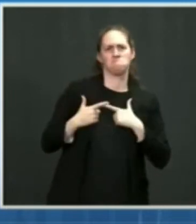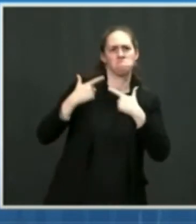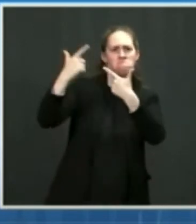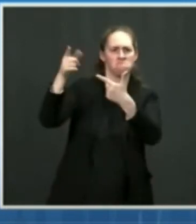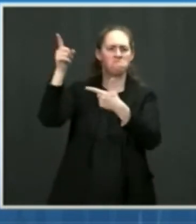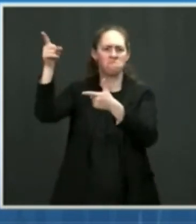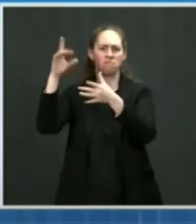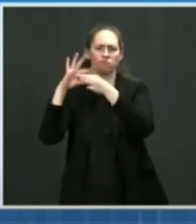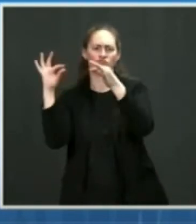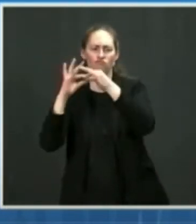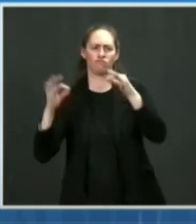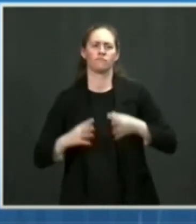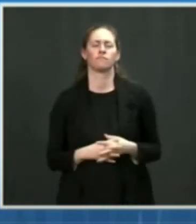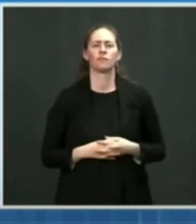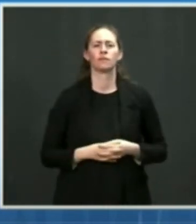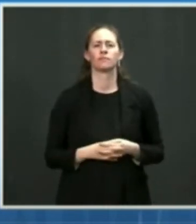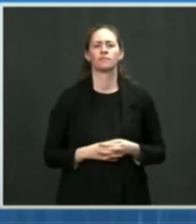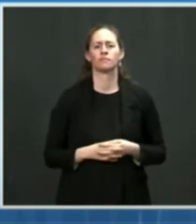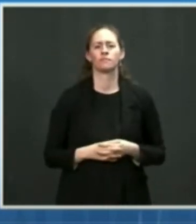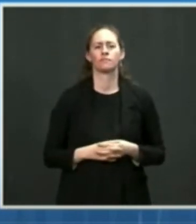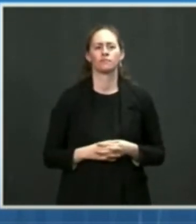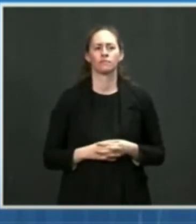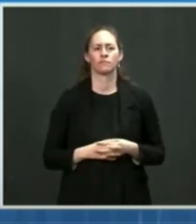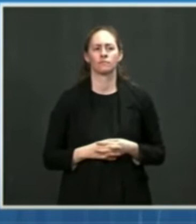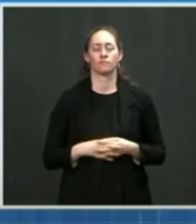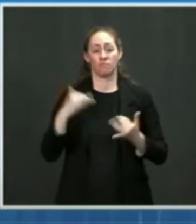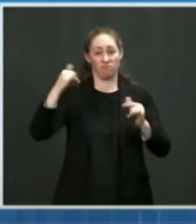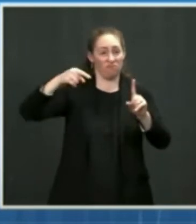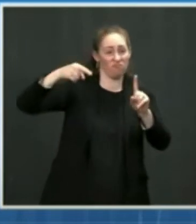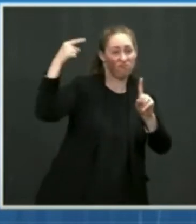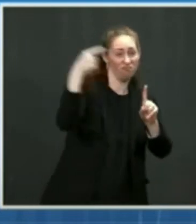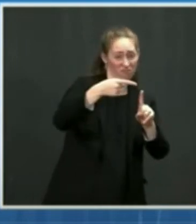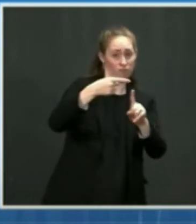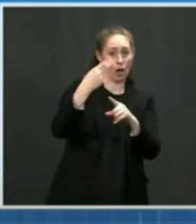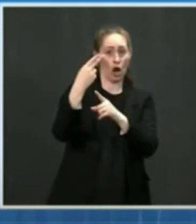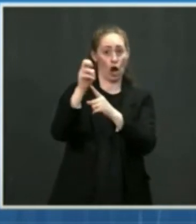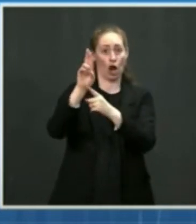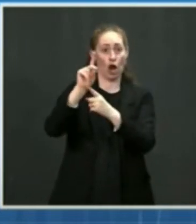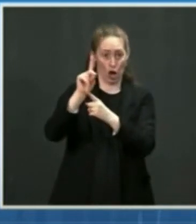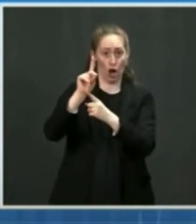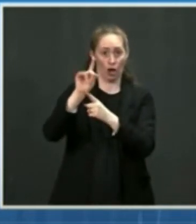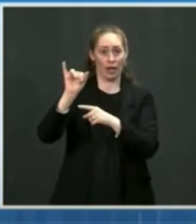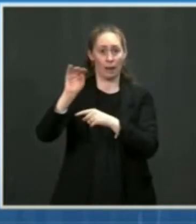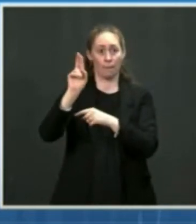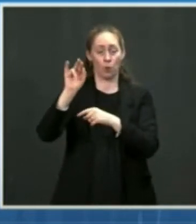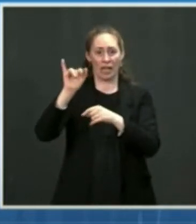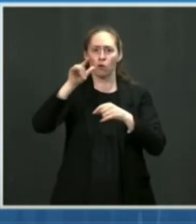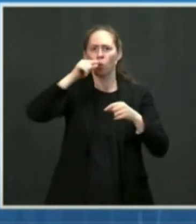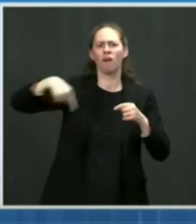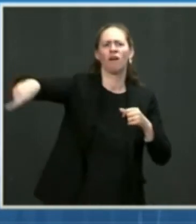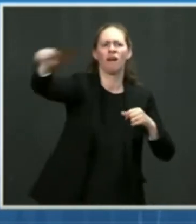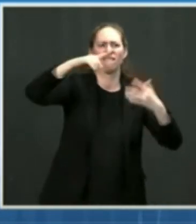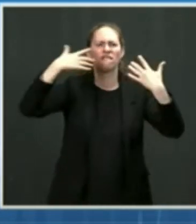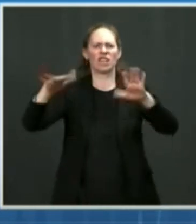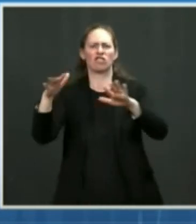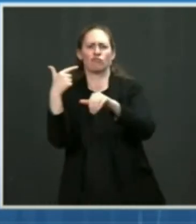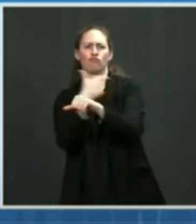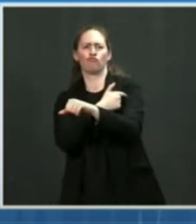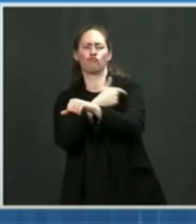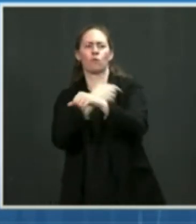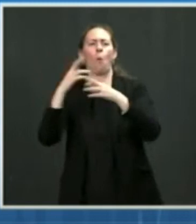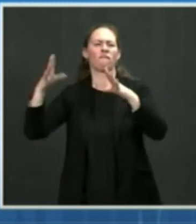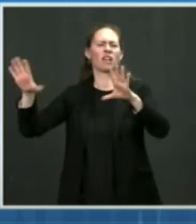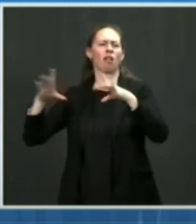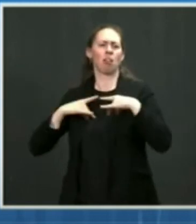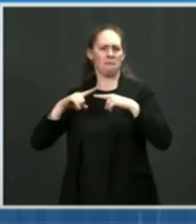Okay, so with regard to herd immunity, you want me to start with that, Andy? I think the 2 pieces are herd immunity and